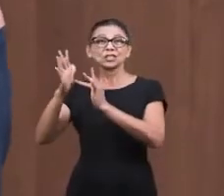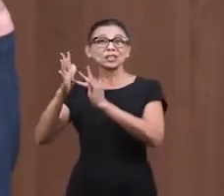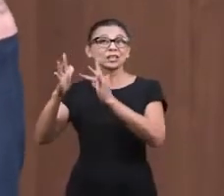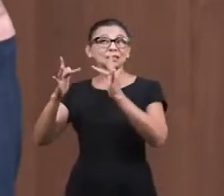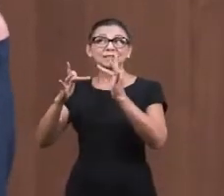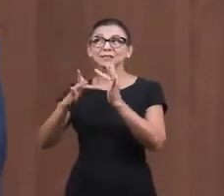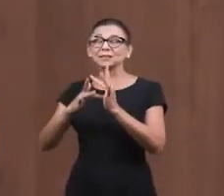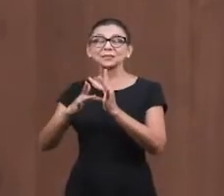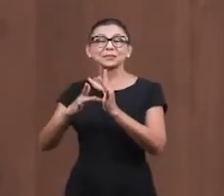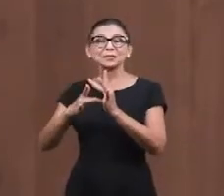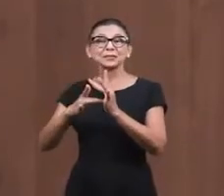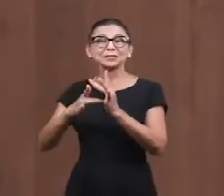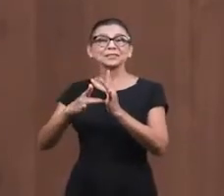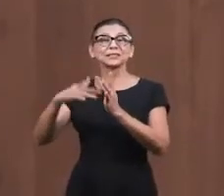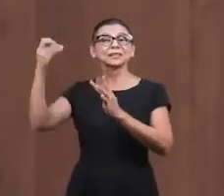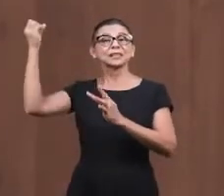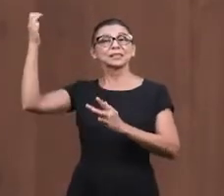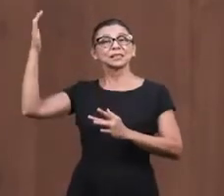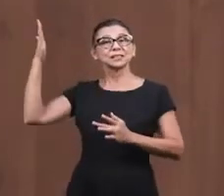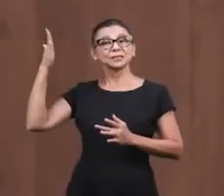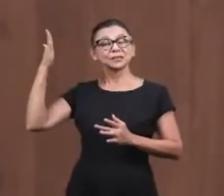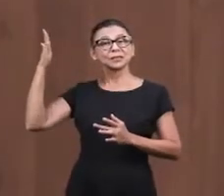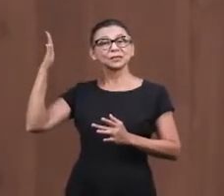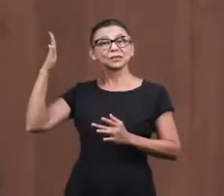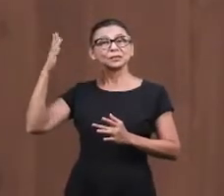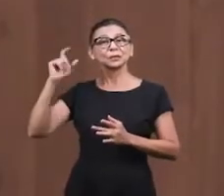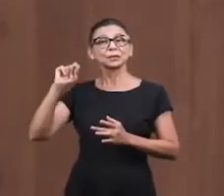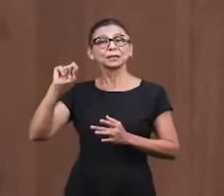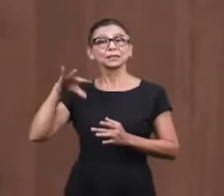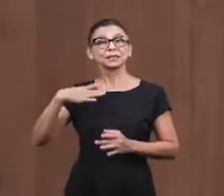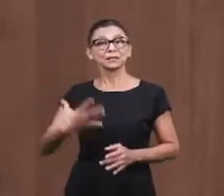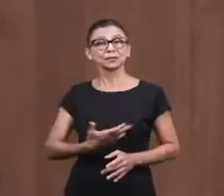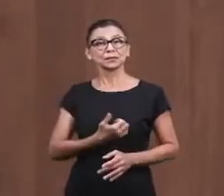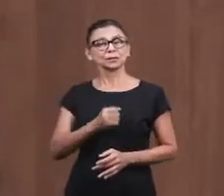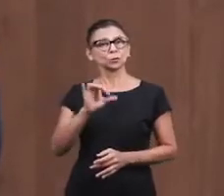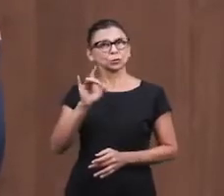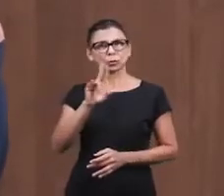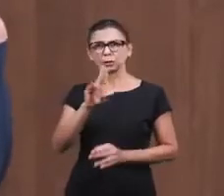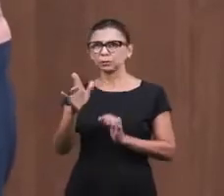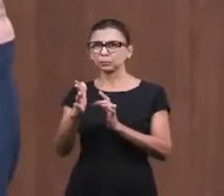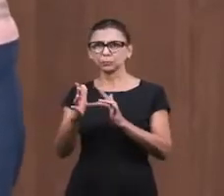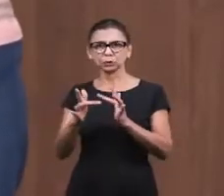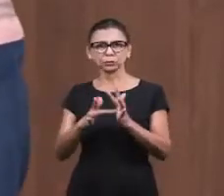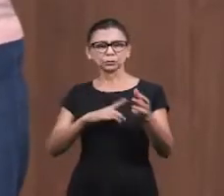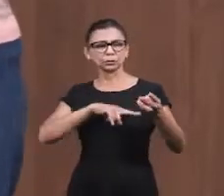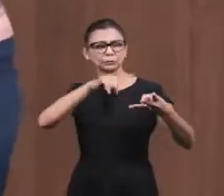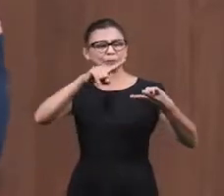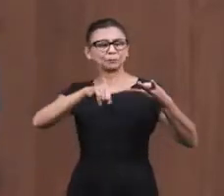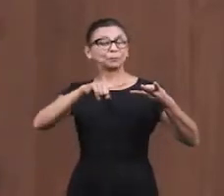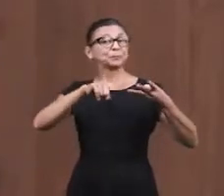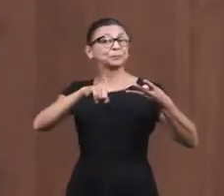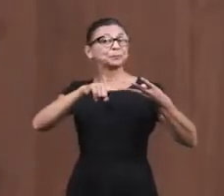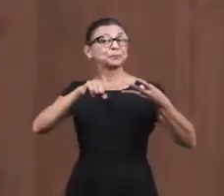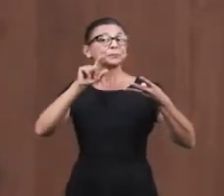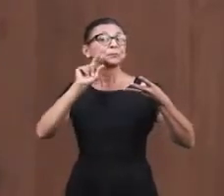And he wants to reveal to us that salvation is in Jesus. And what is the third subject?